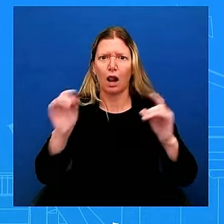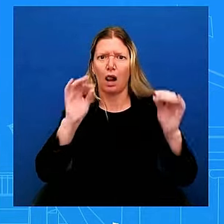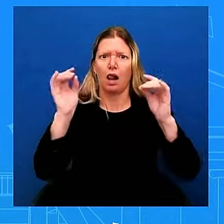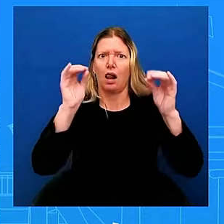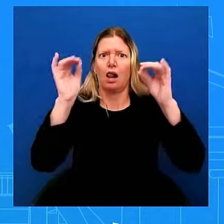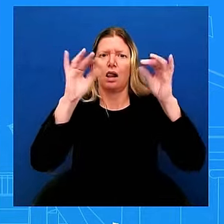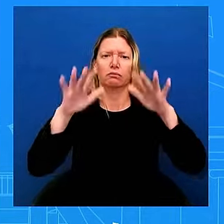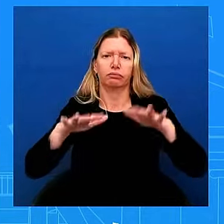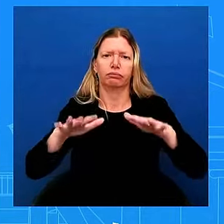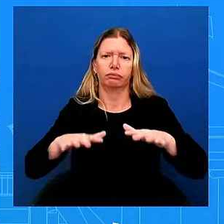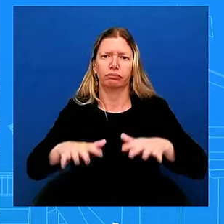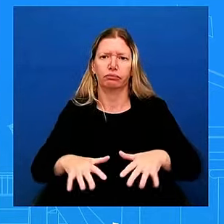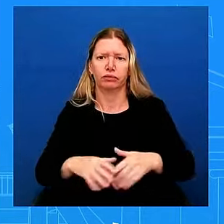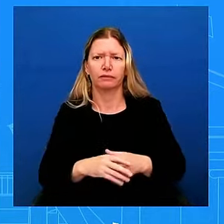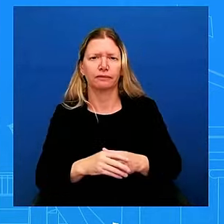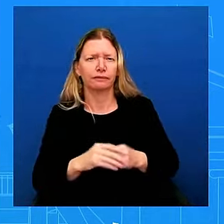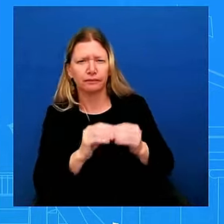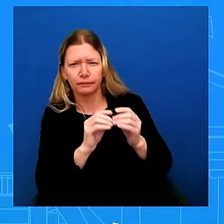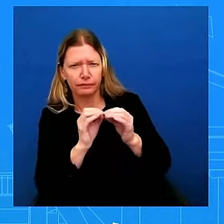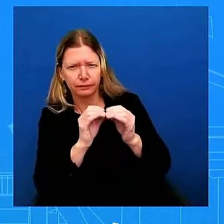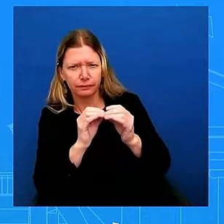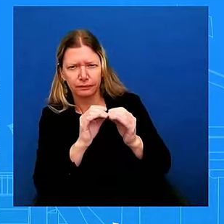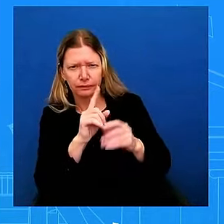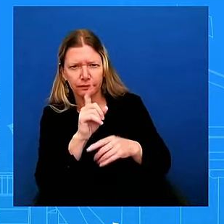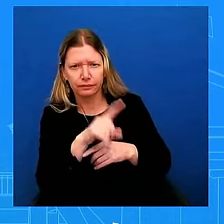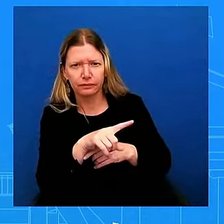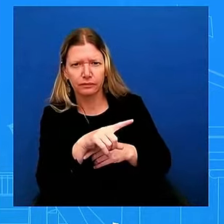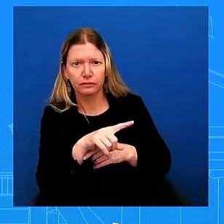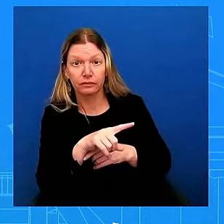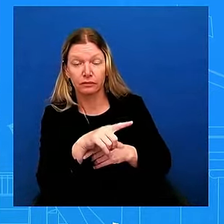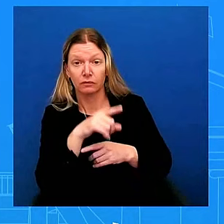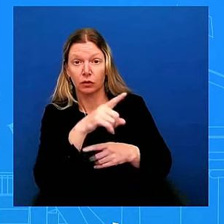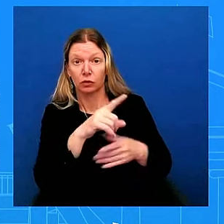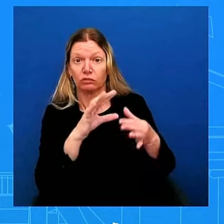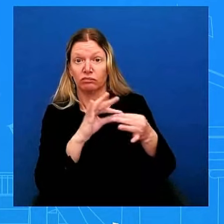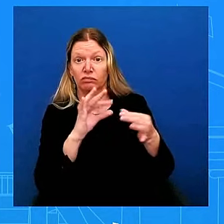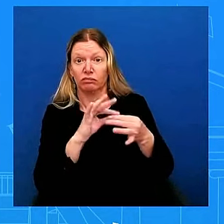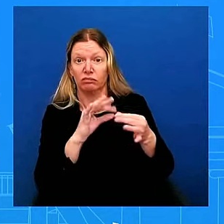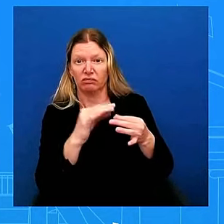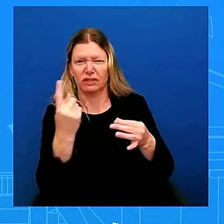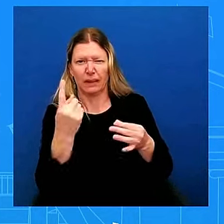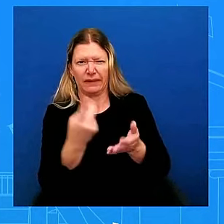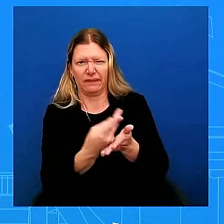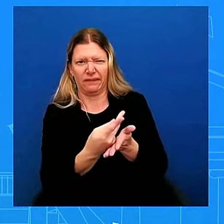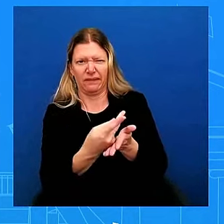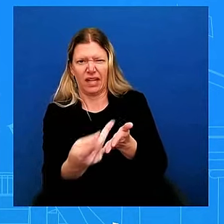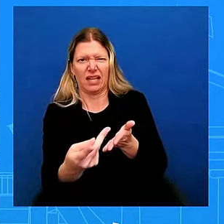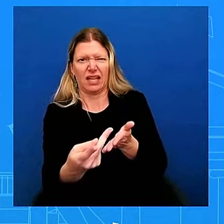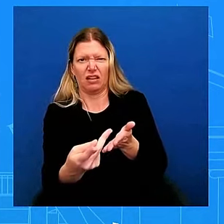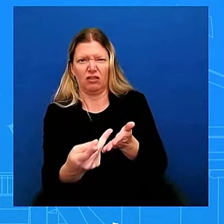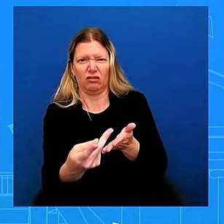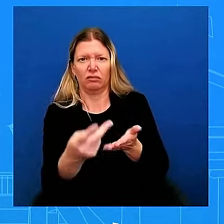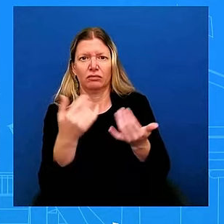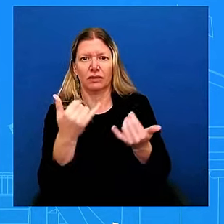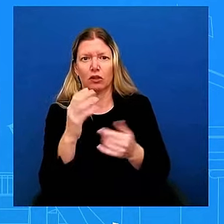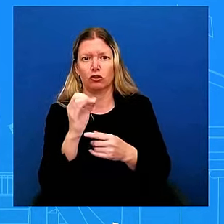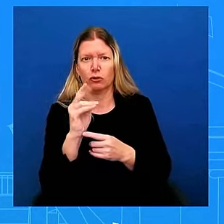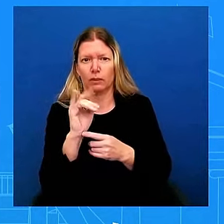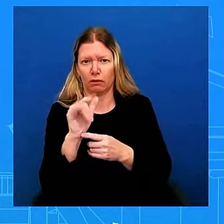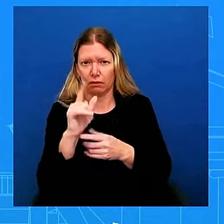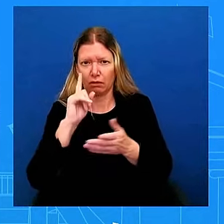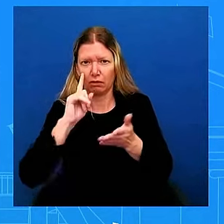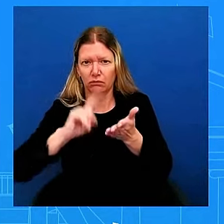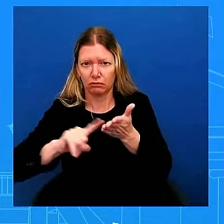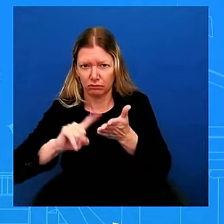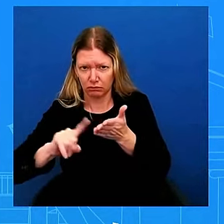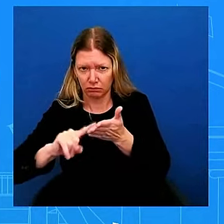Mr. Secretary, you said that there was a failure here. There's a criminal investigation up and running. What is taking time for the independent investigation